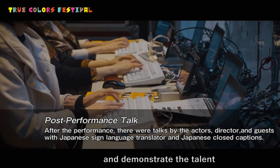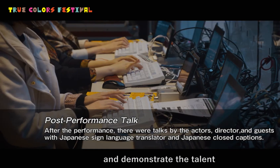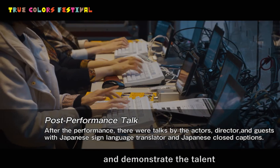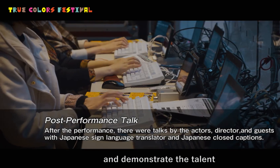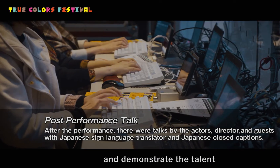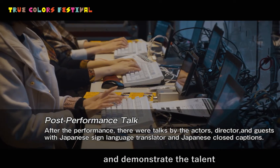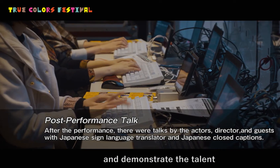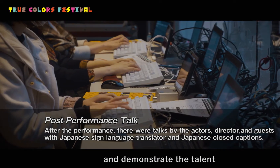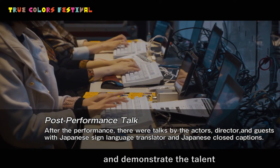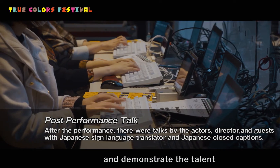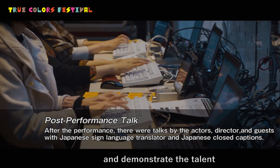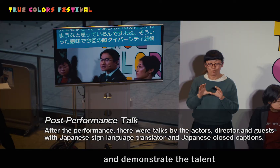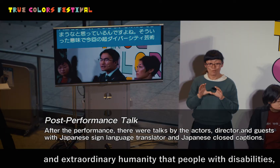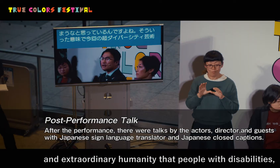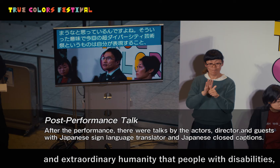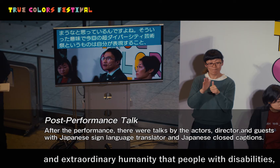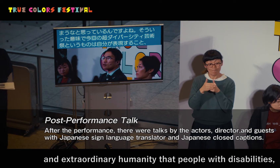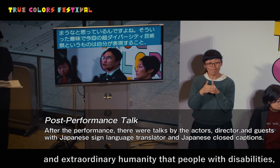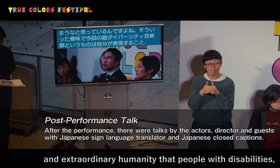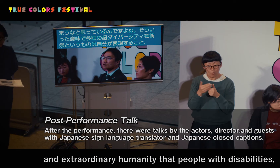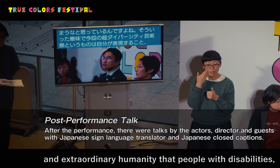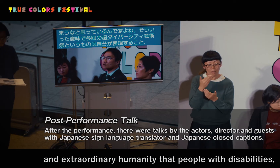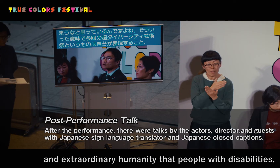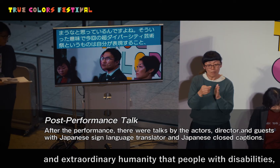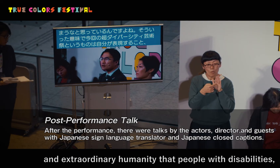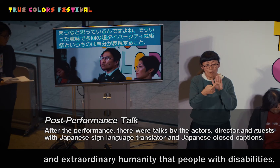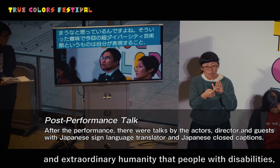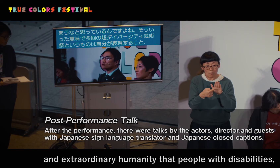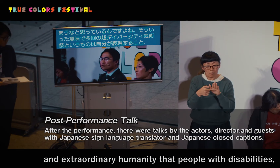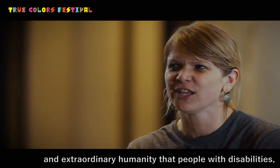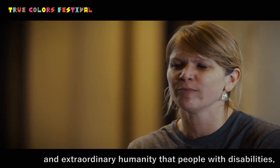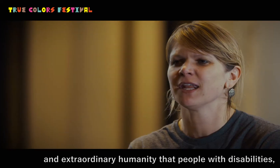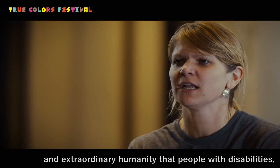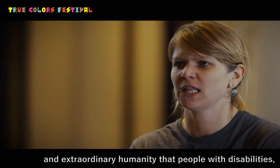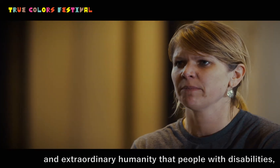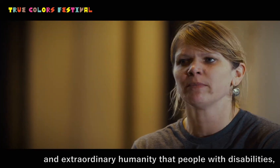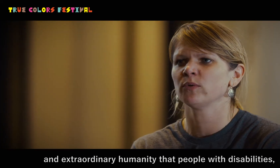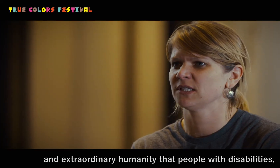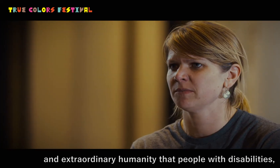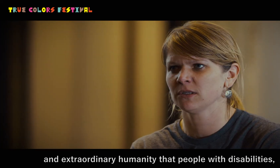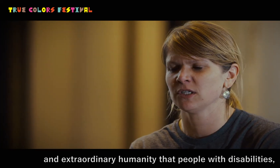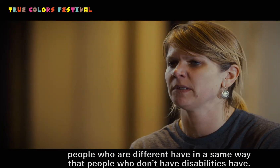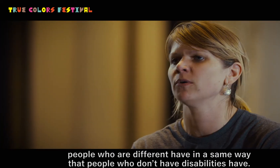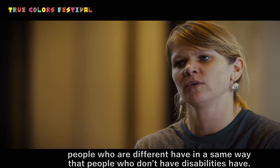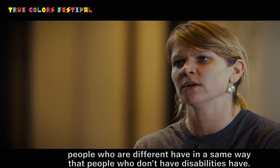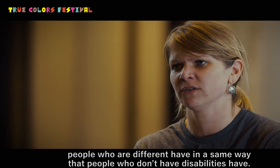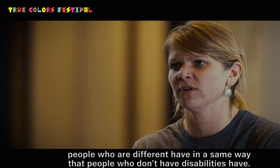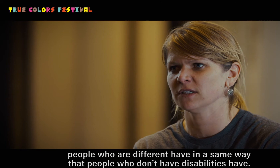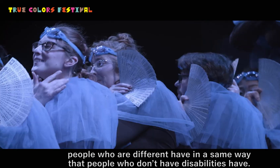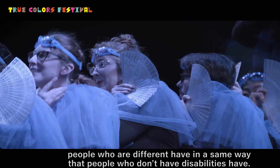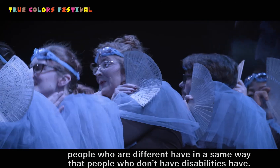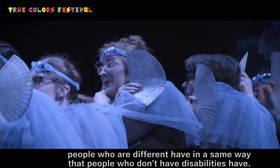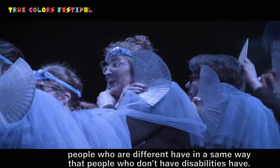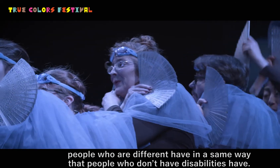demonstrate the talent and extraordinary humanity that people with disabilities, people who are